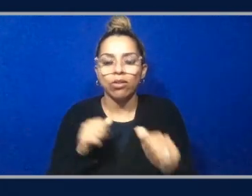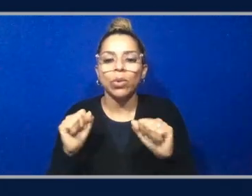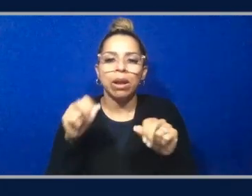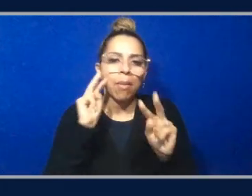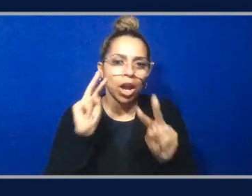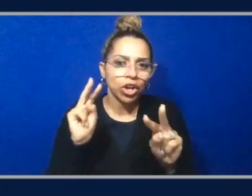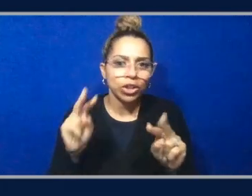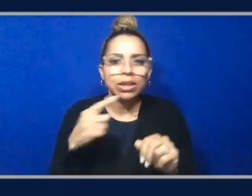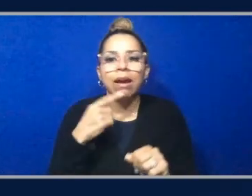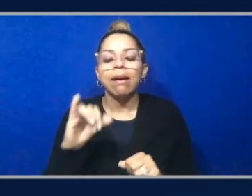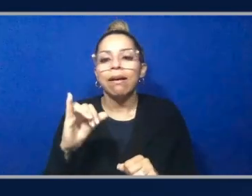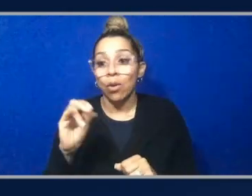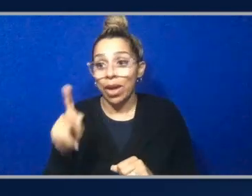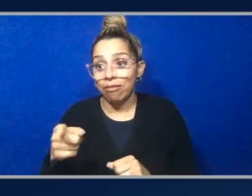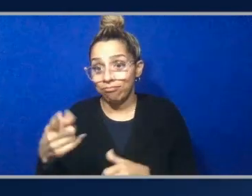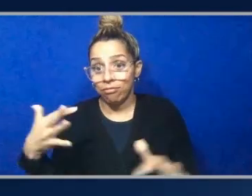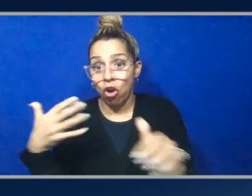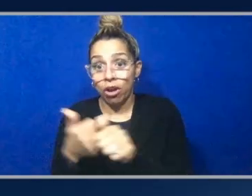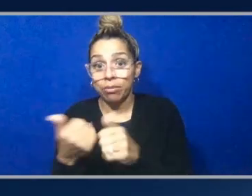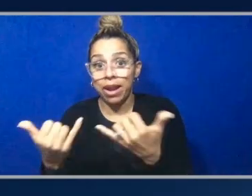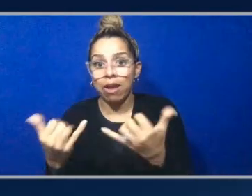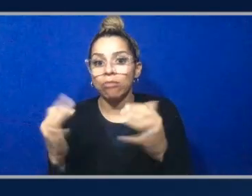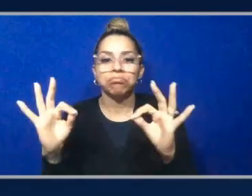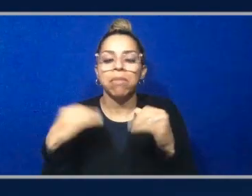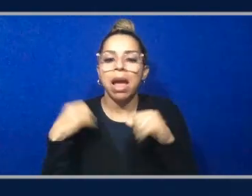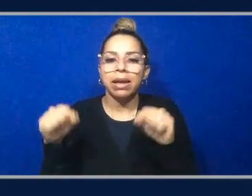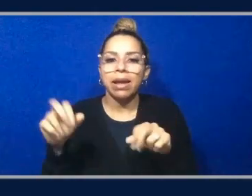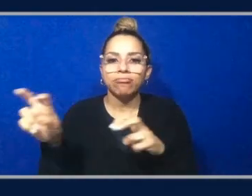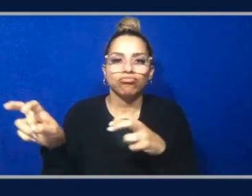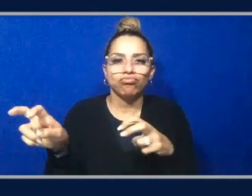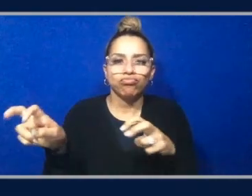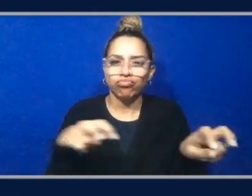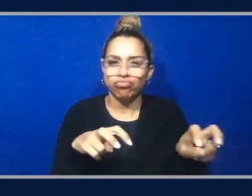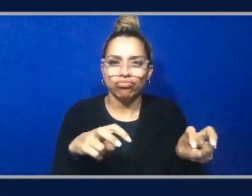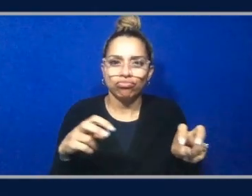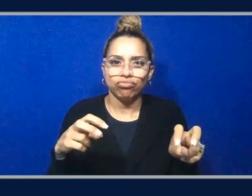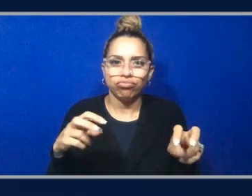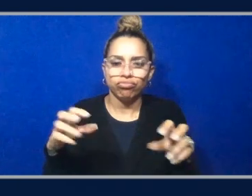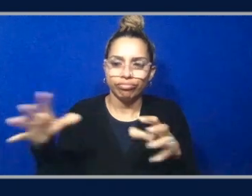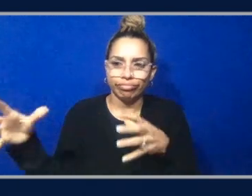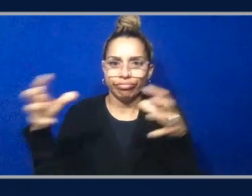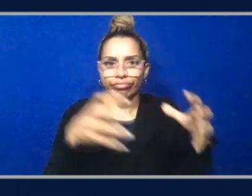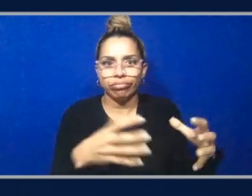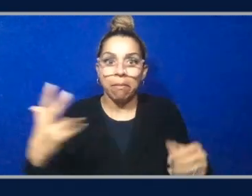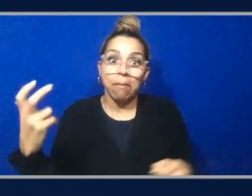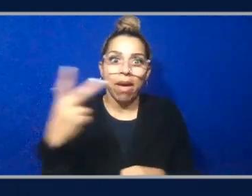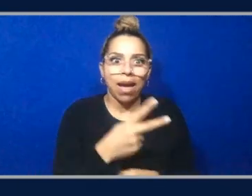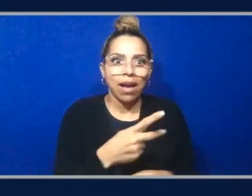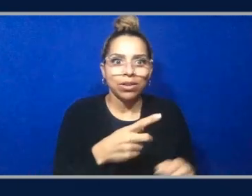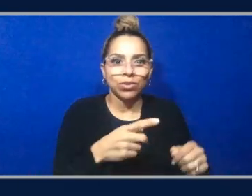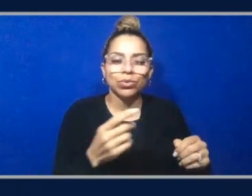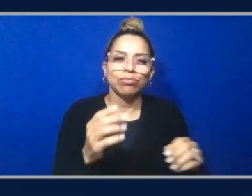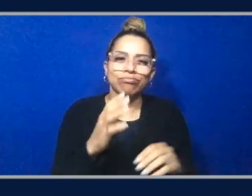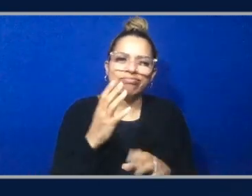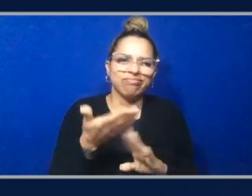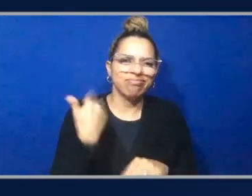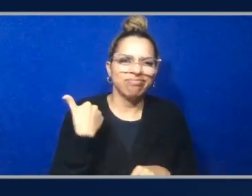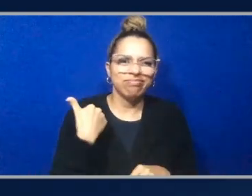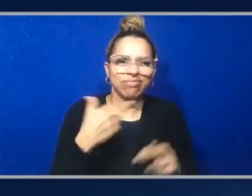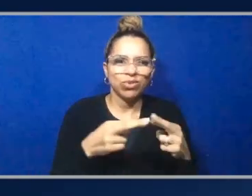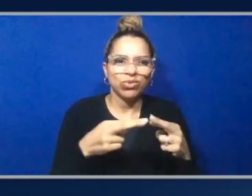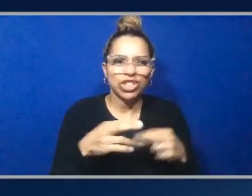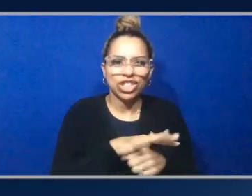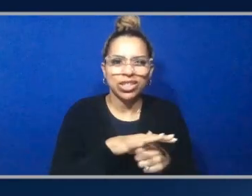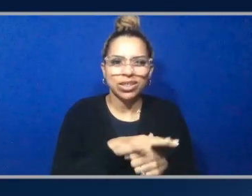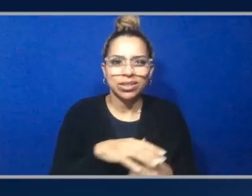to the main region. That sounds like it takes a huge burden off of a lot of people. Yeah, it's very difficult to build that yourself